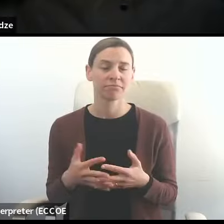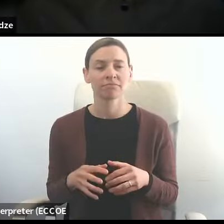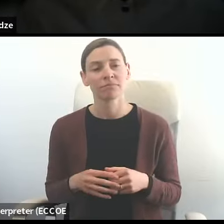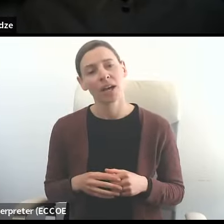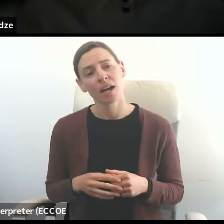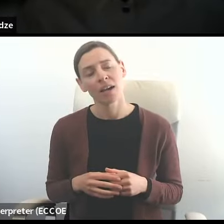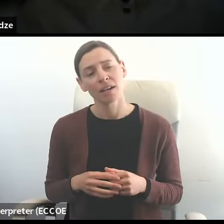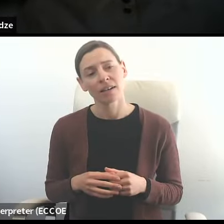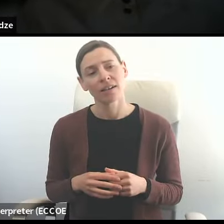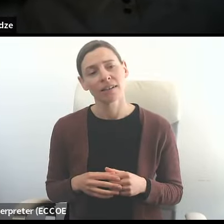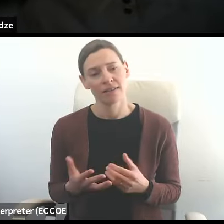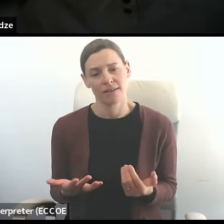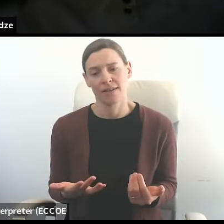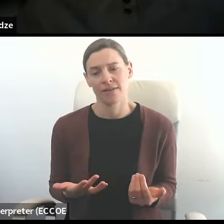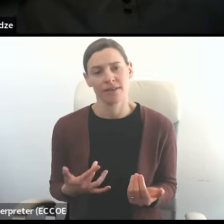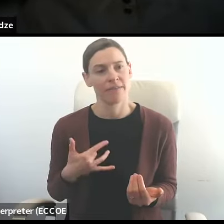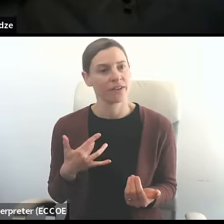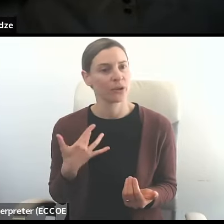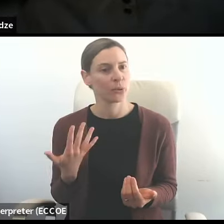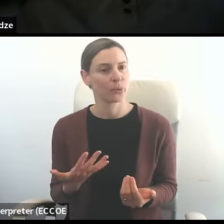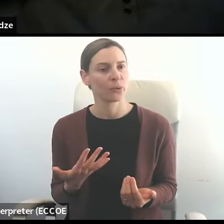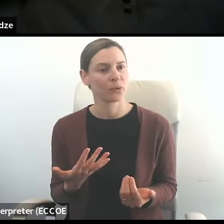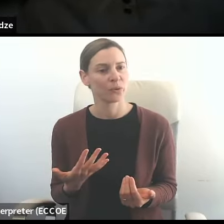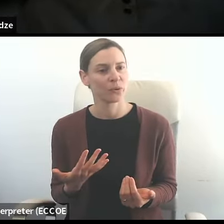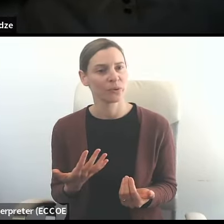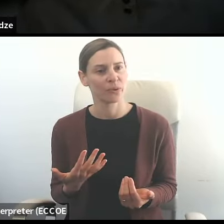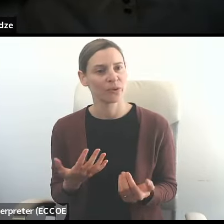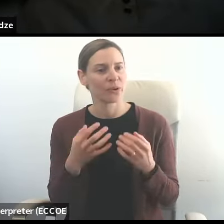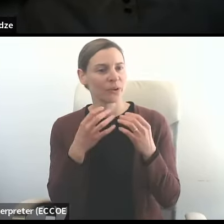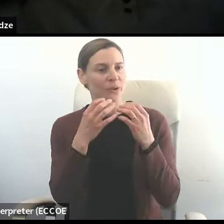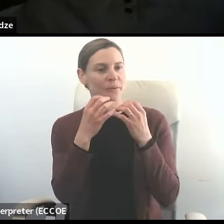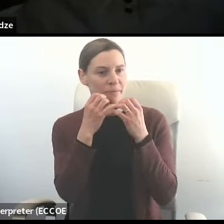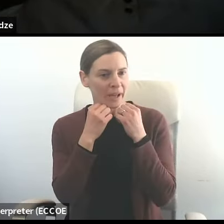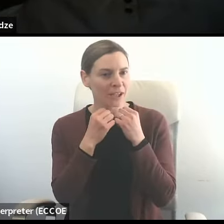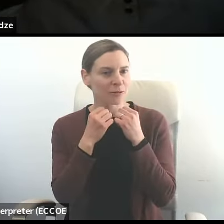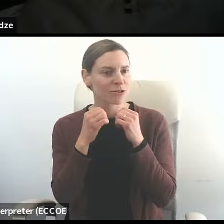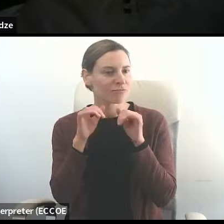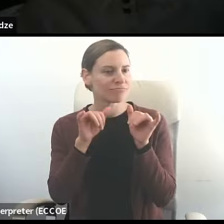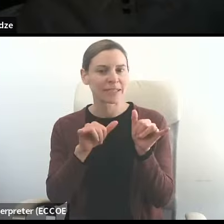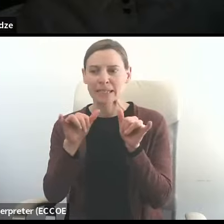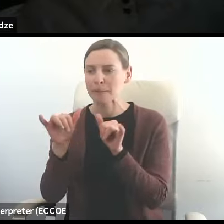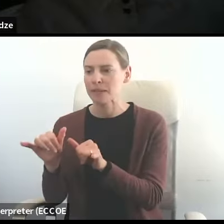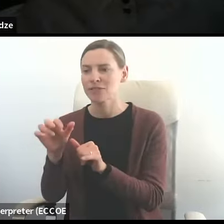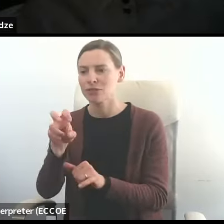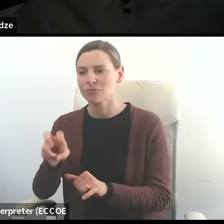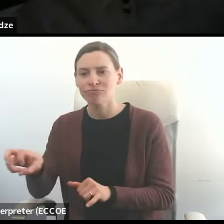this similarly valuable as having it in Europe somewhere, but